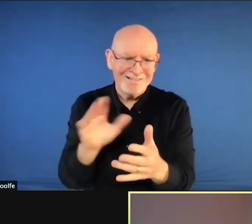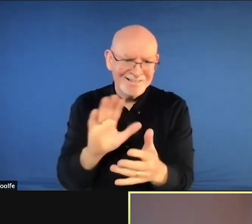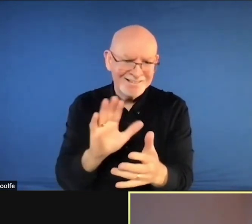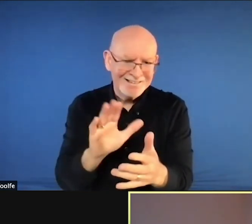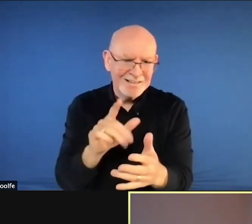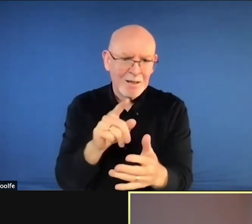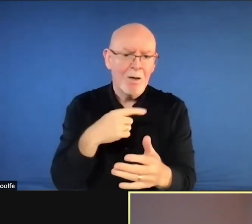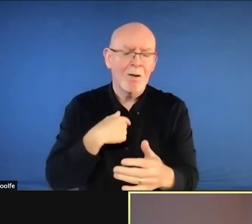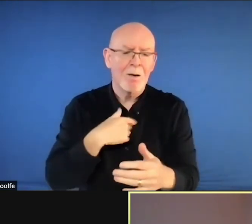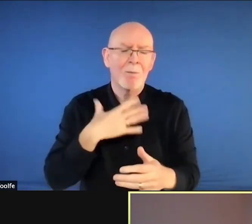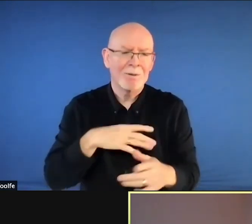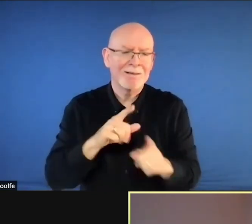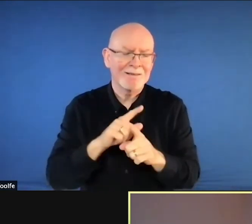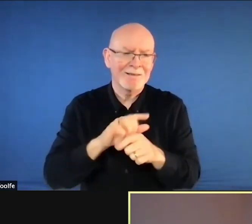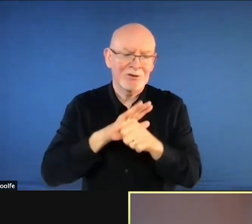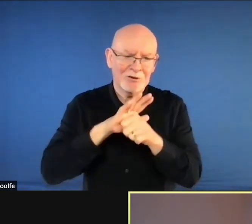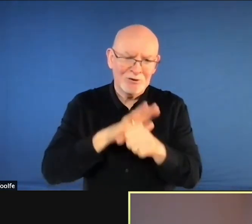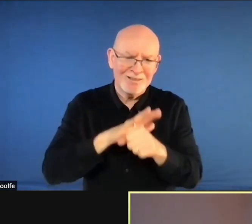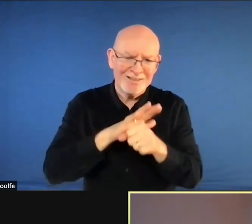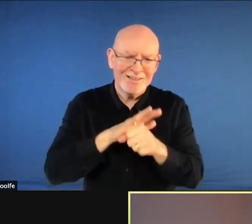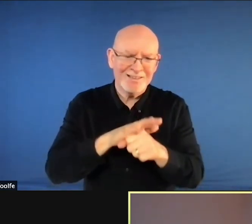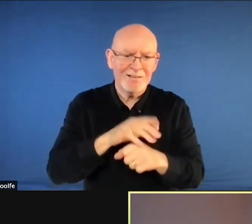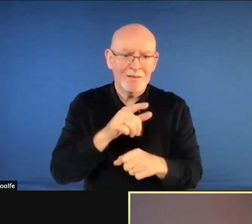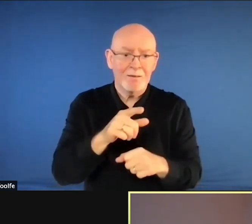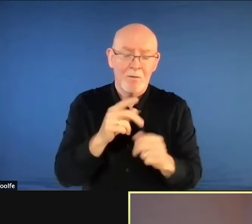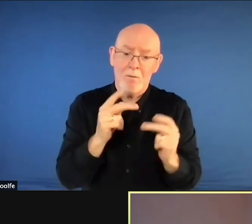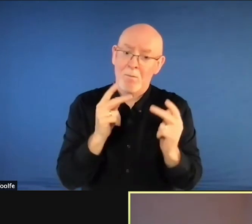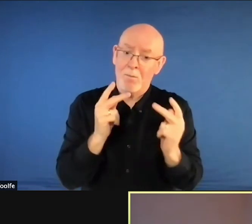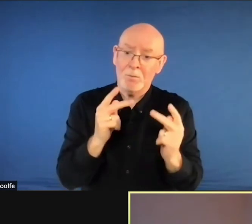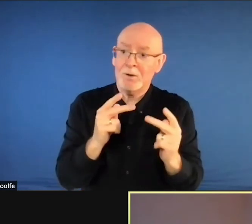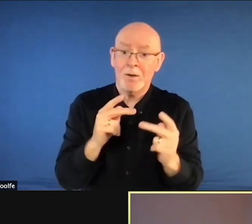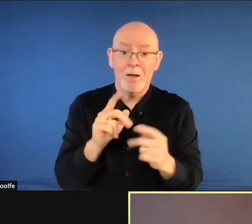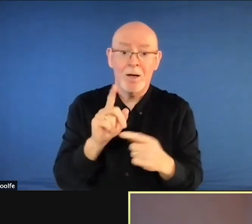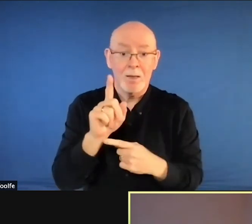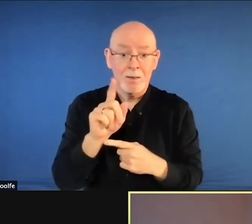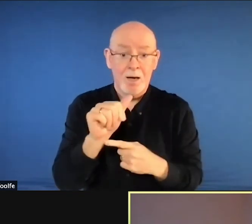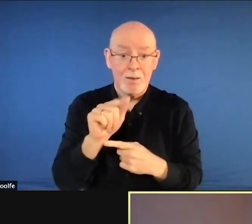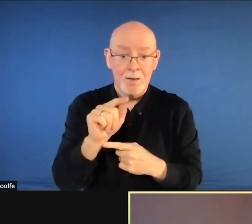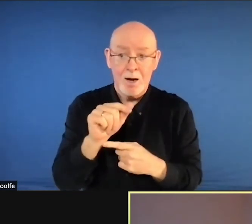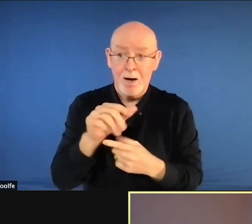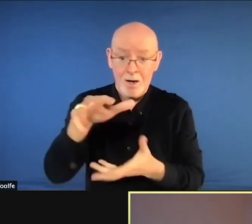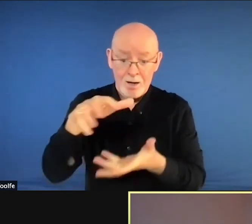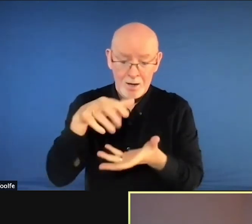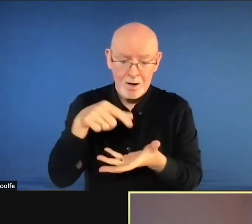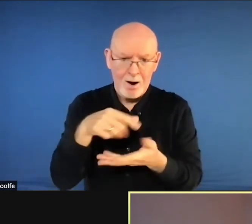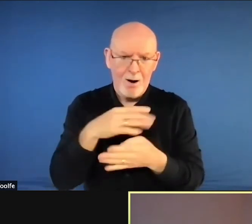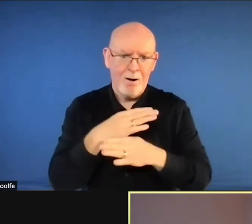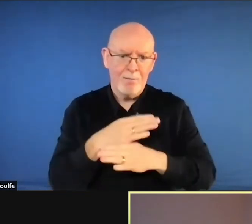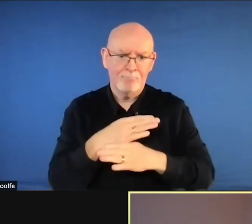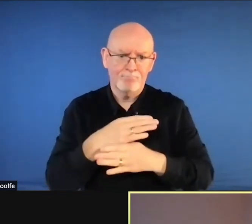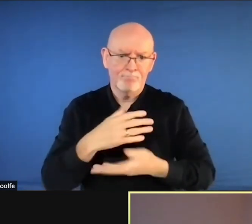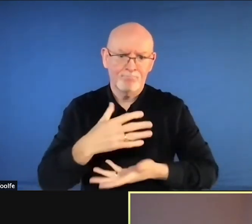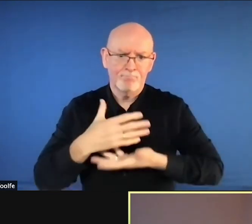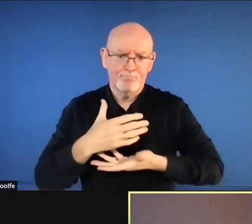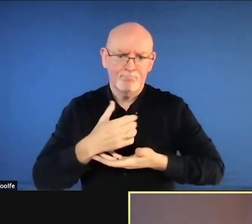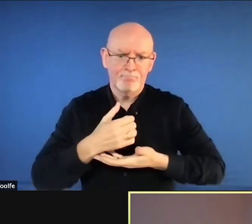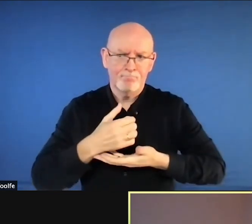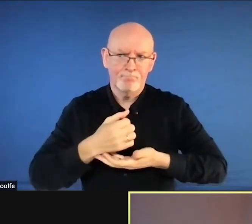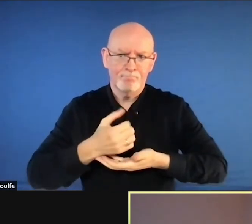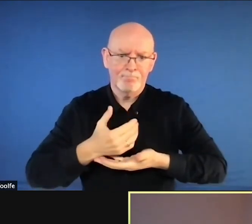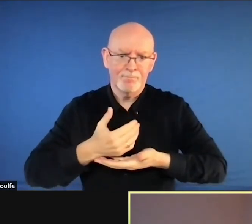was mentioned earlier as well, and considerations which go also a bit